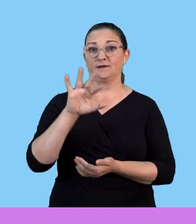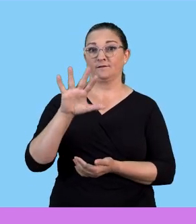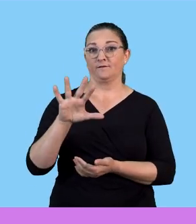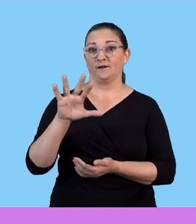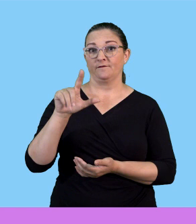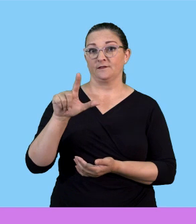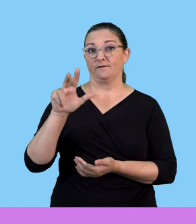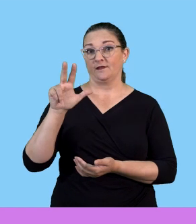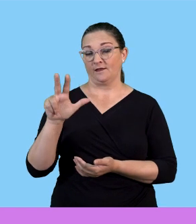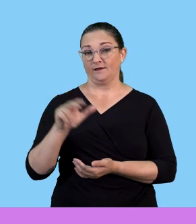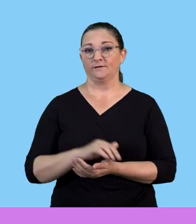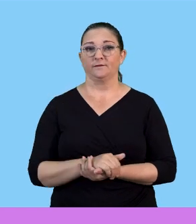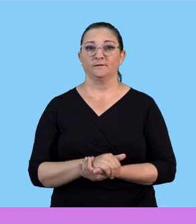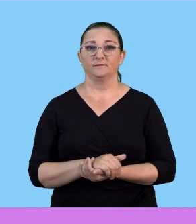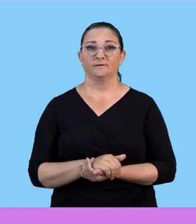aid